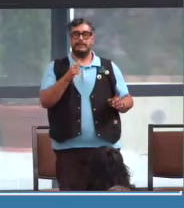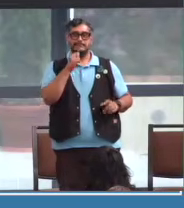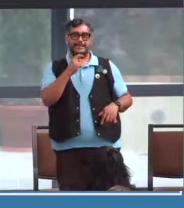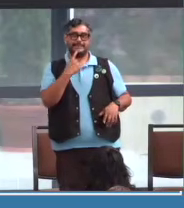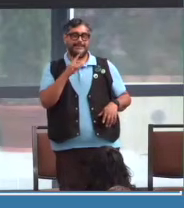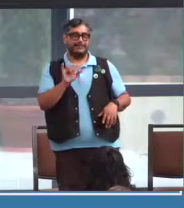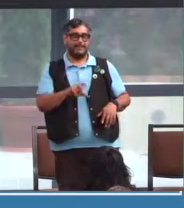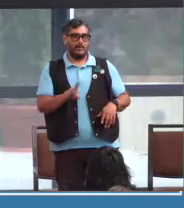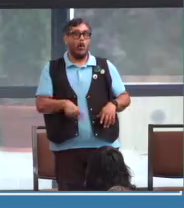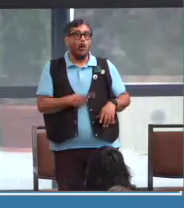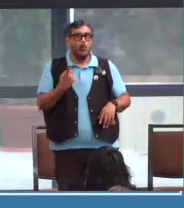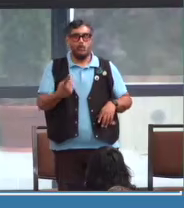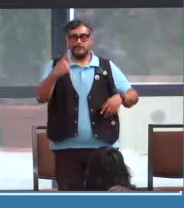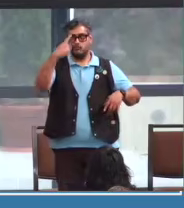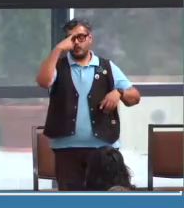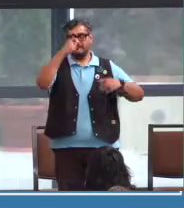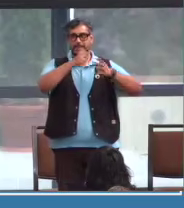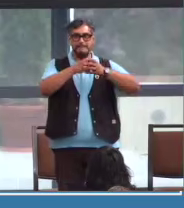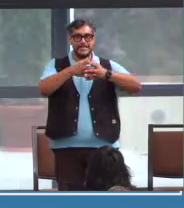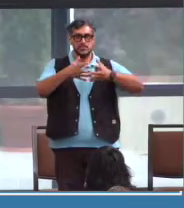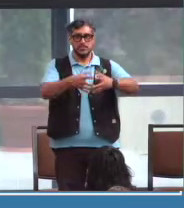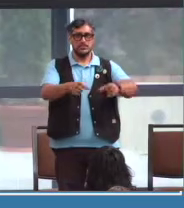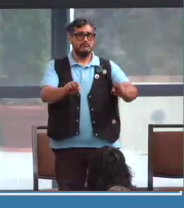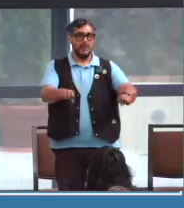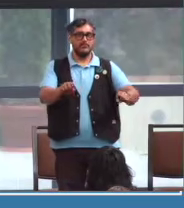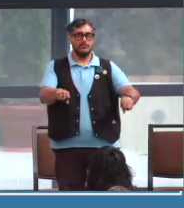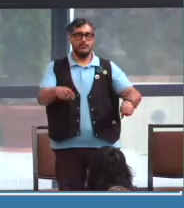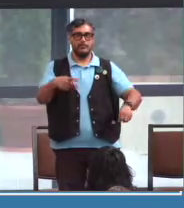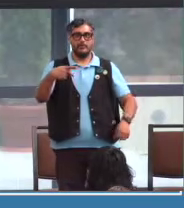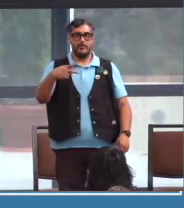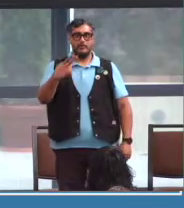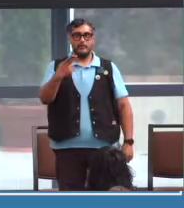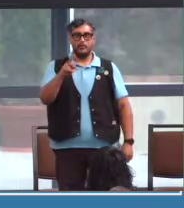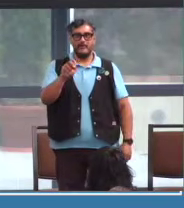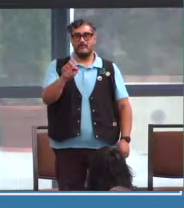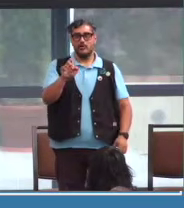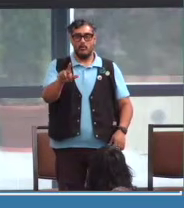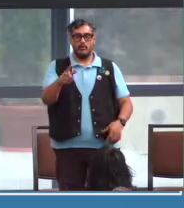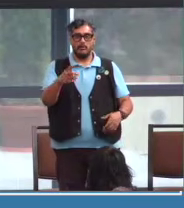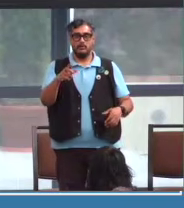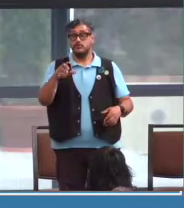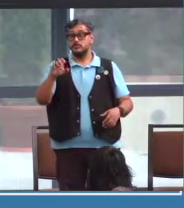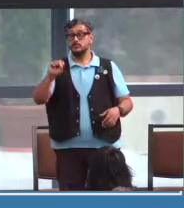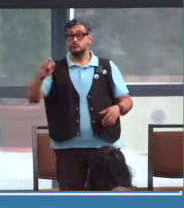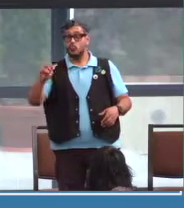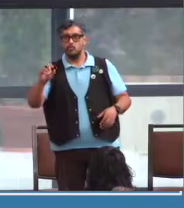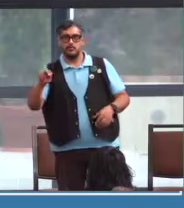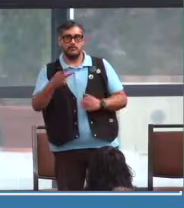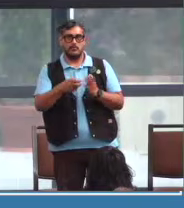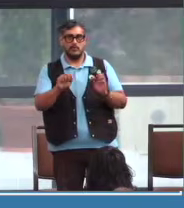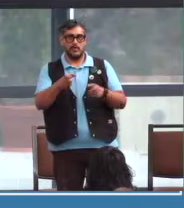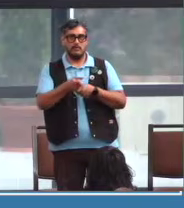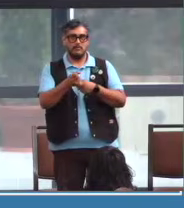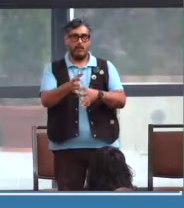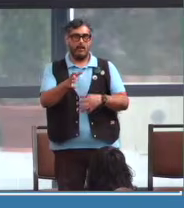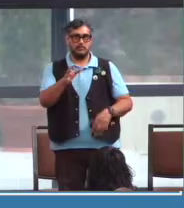considered brain inflammation because it could be peripheral nerve as well. So Sjogren's, lupus, they can both cause peripheral neuropathy. I think Dr. Wallace